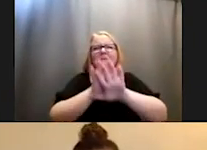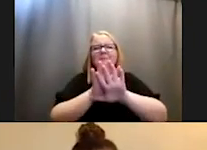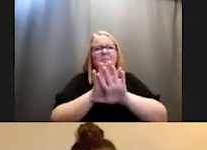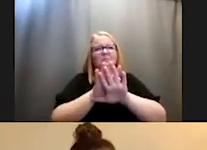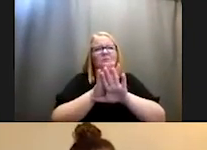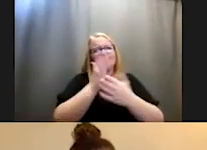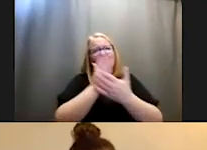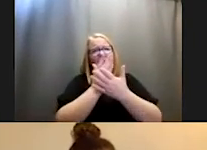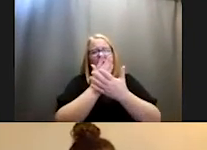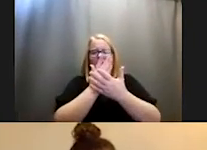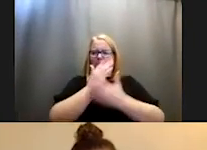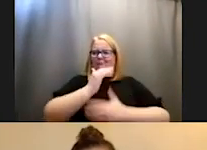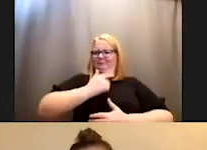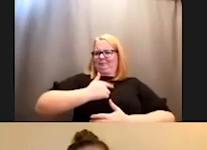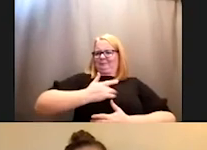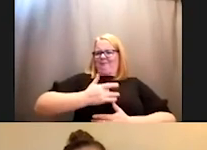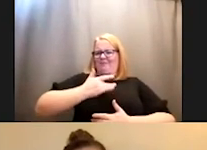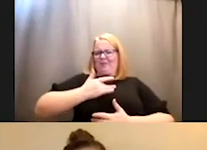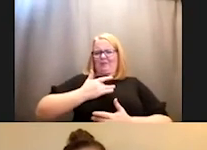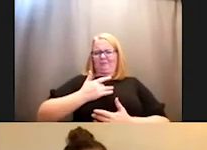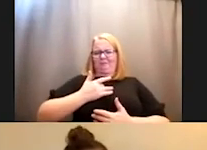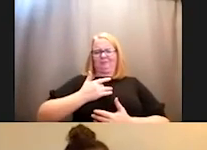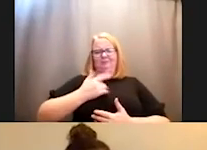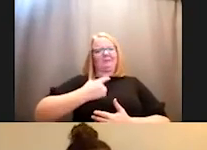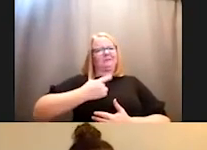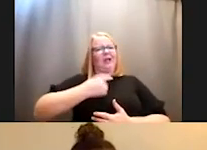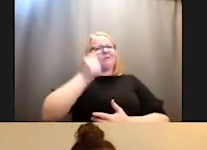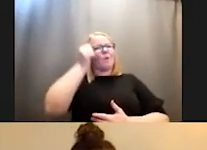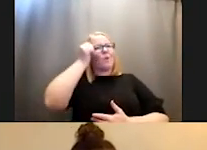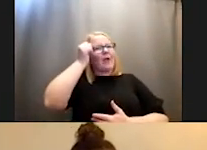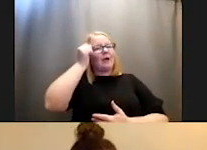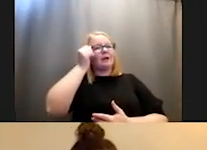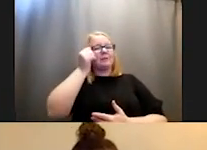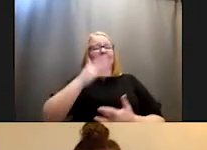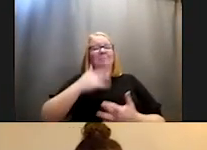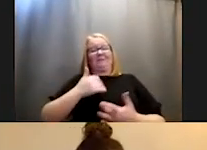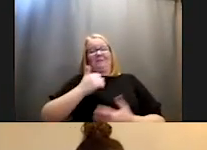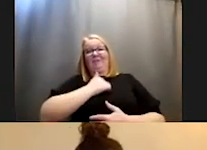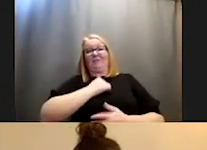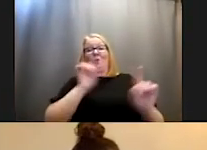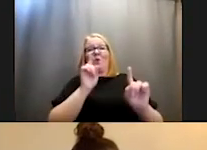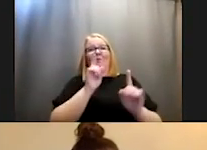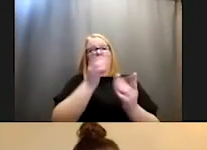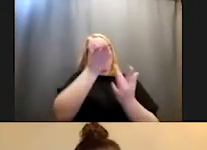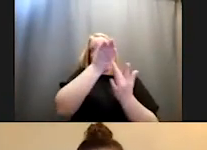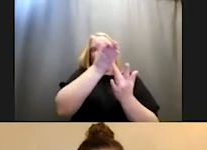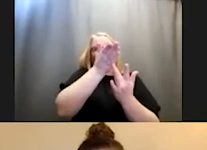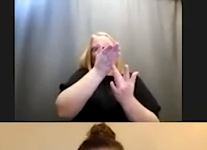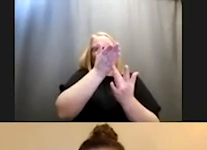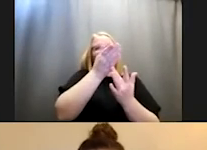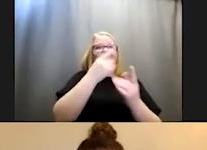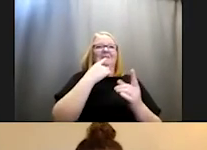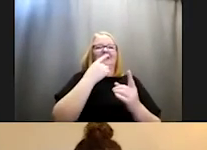and self-aware in its tone. One of my favorites is the image that you see in the middle here, Barefaced Liar, to promote